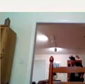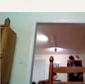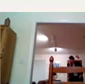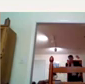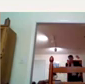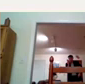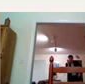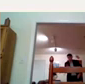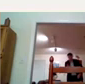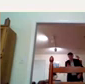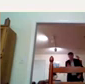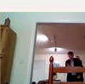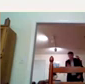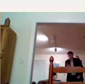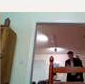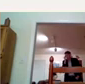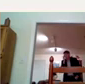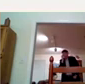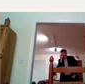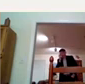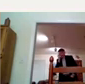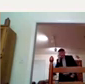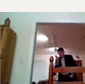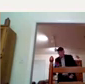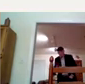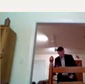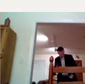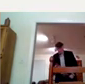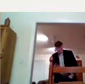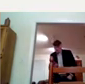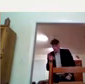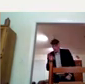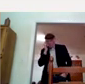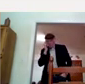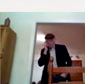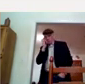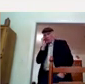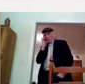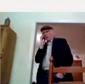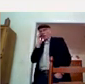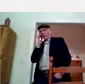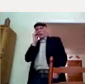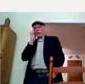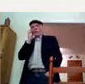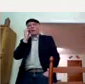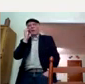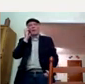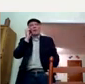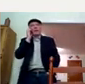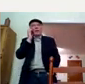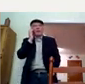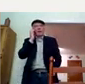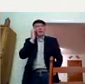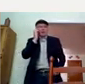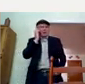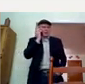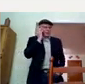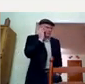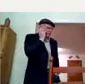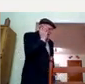in the Merrifield Commercial Revitalization Area. And again, many of you are probably familiar with about 700 apartments in this quadrant. Next slide,